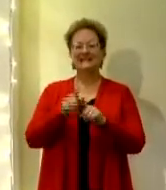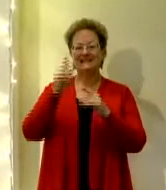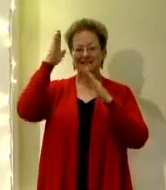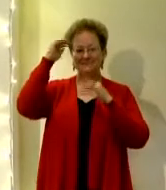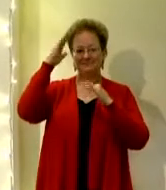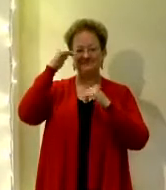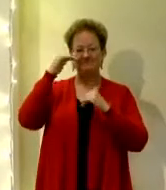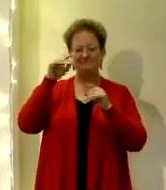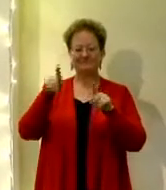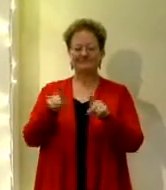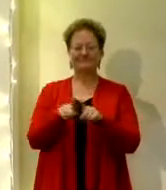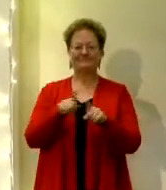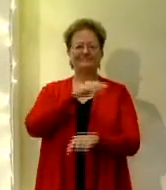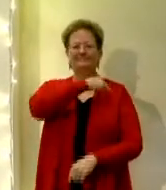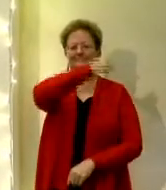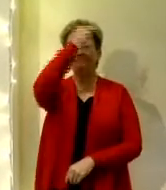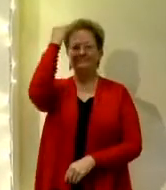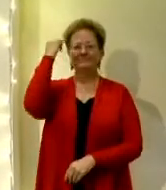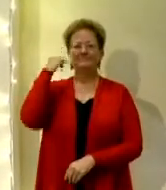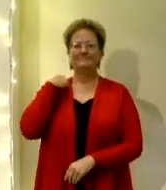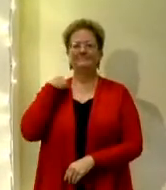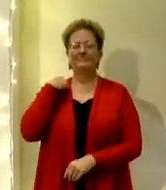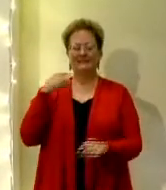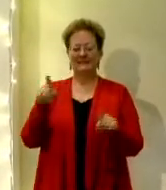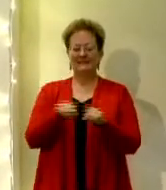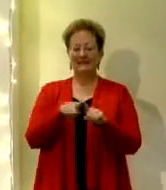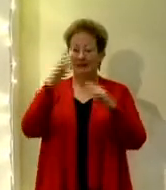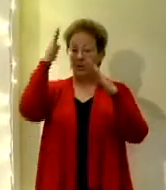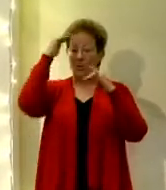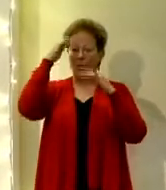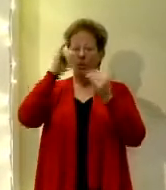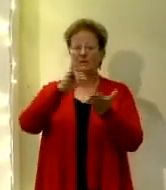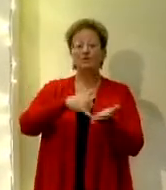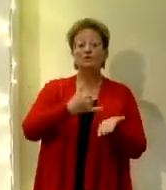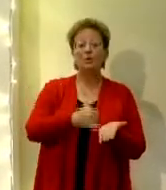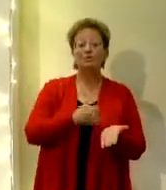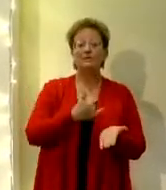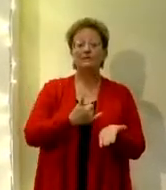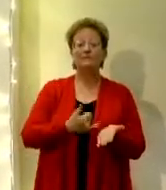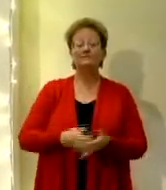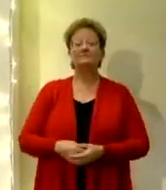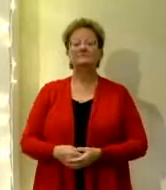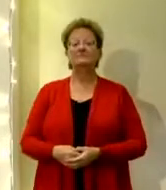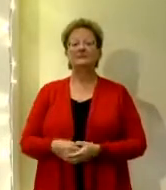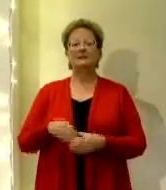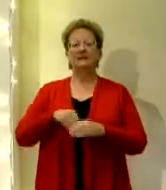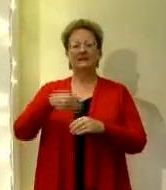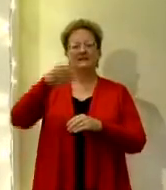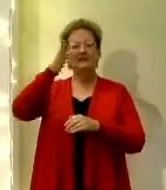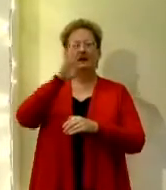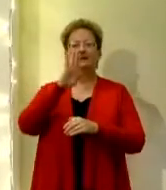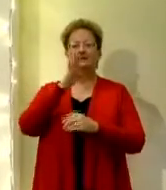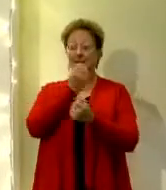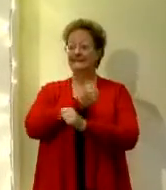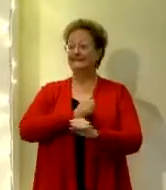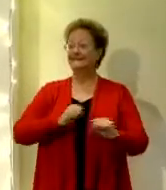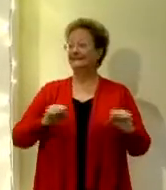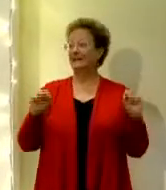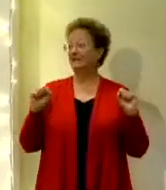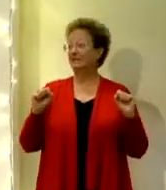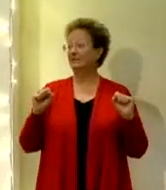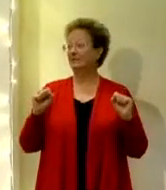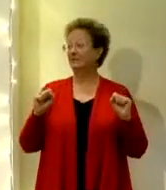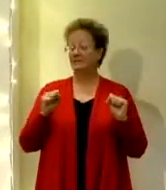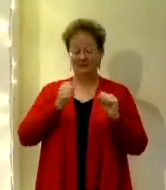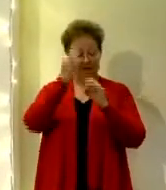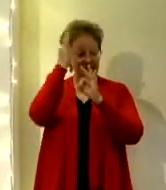did. And you have the same hope that Joseph did. Hope in the God who saves. And by faith in